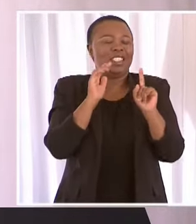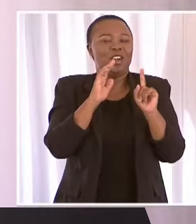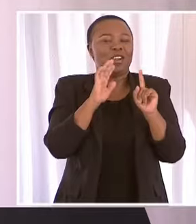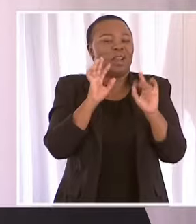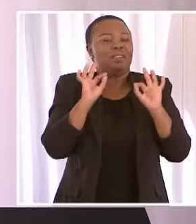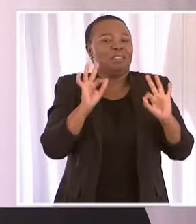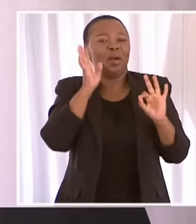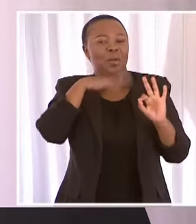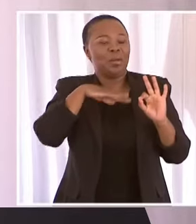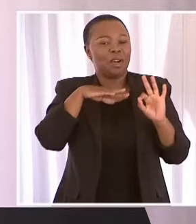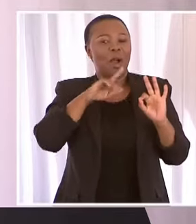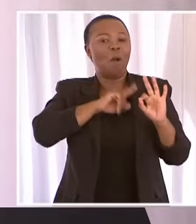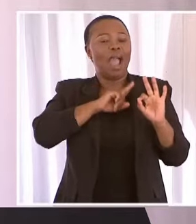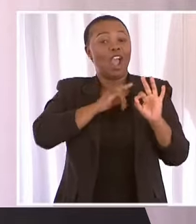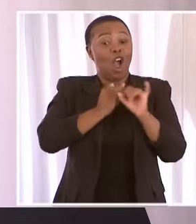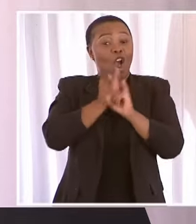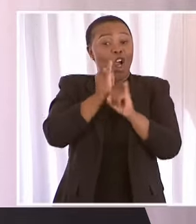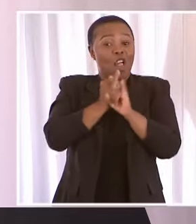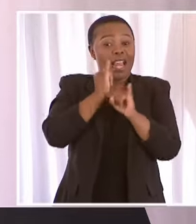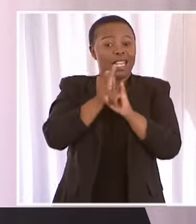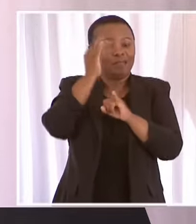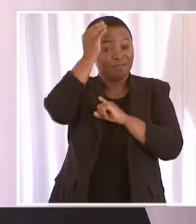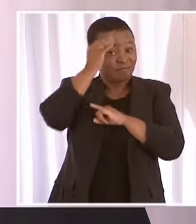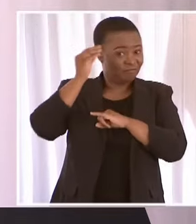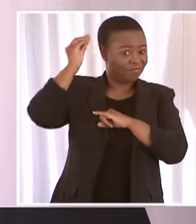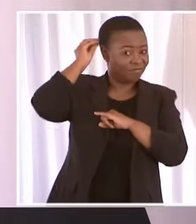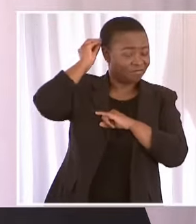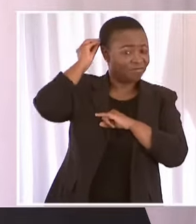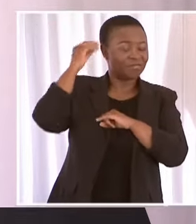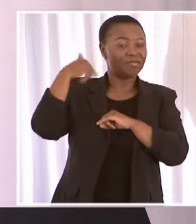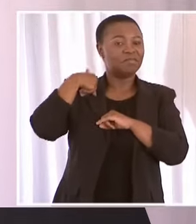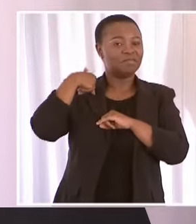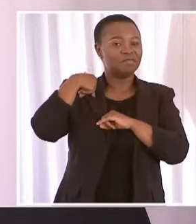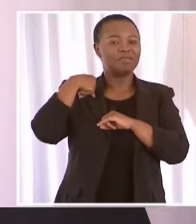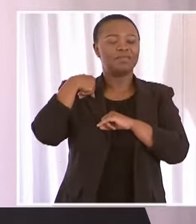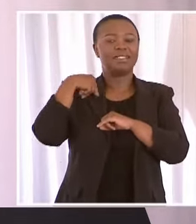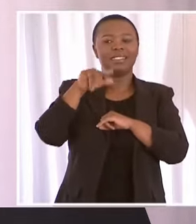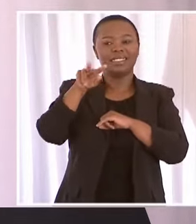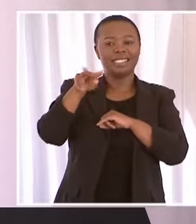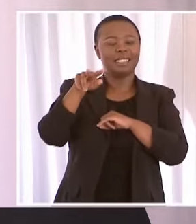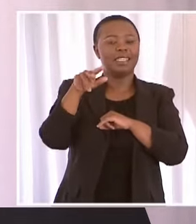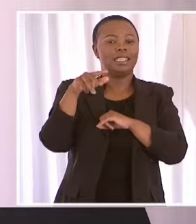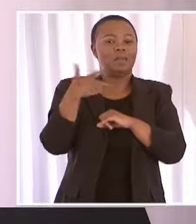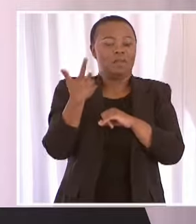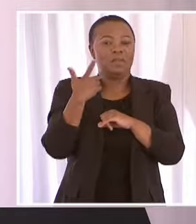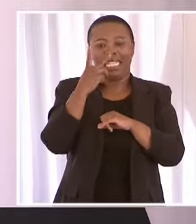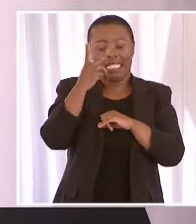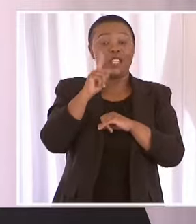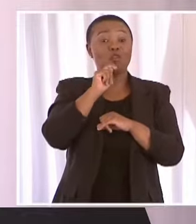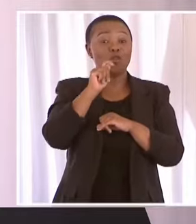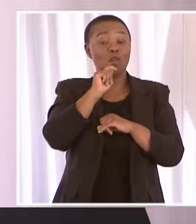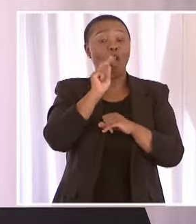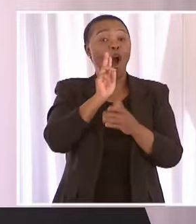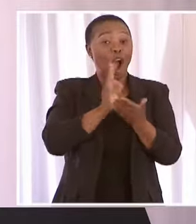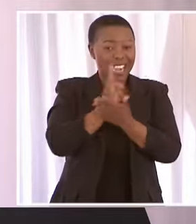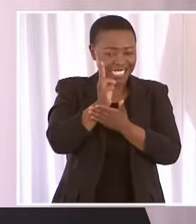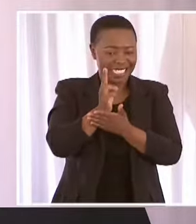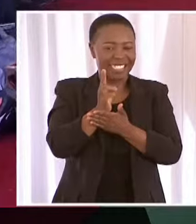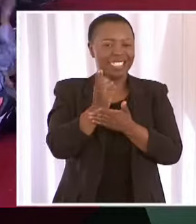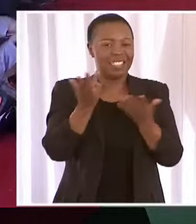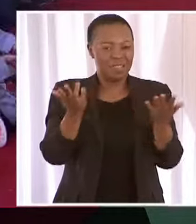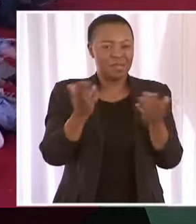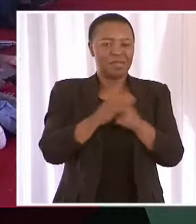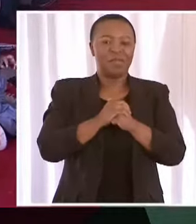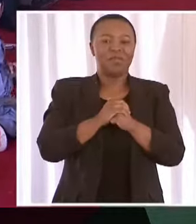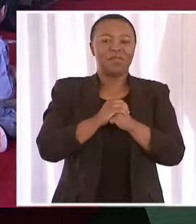One of the earliest memories I have is of him sat outside what, if I was looking to Roddy, I might call a tea house, but let's be honest, it was a pub. Sat